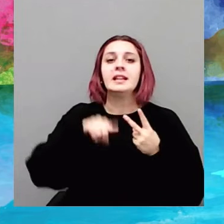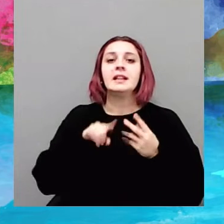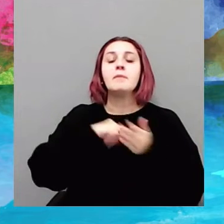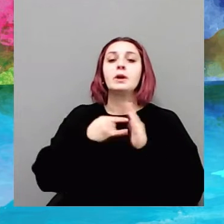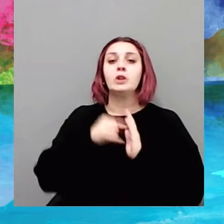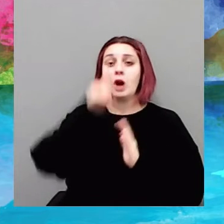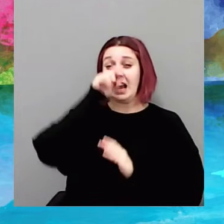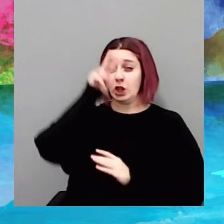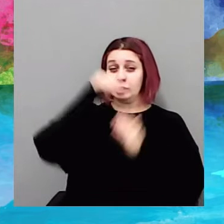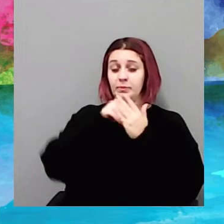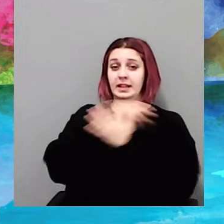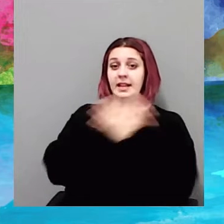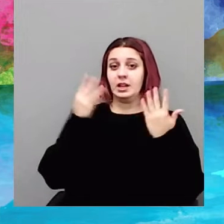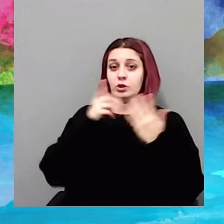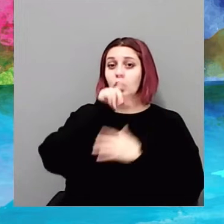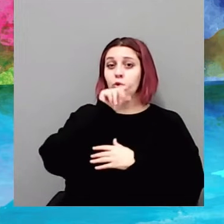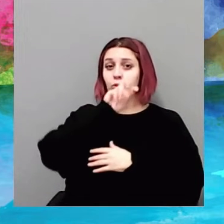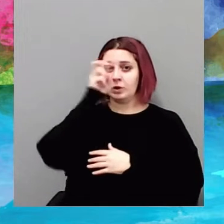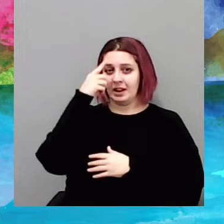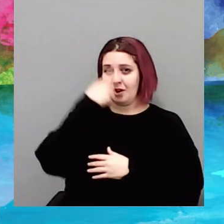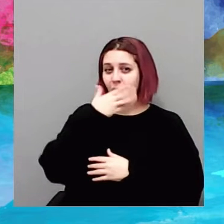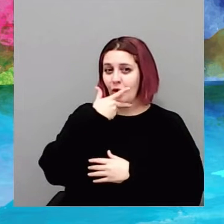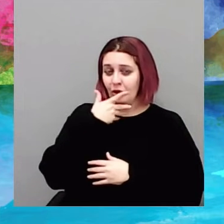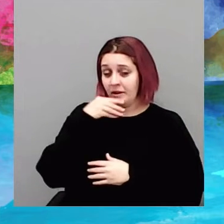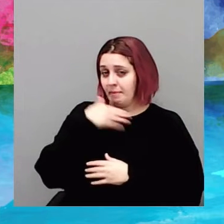things that can help